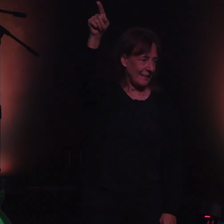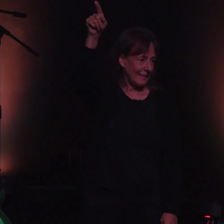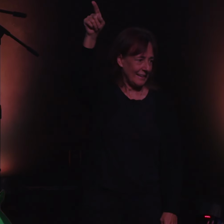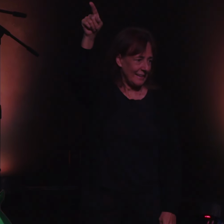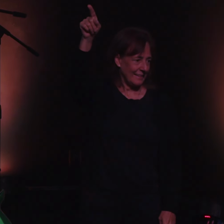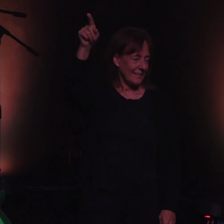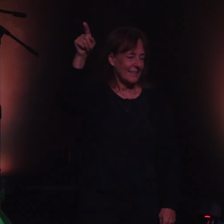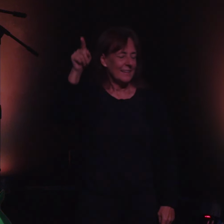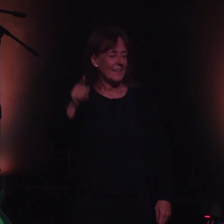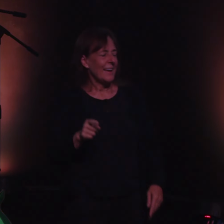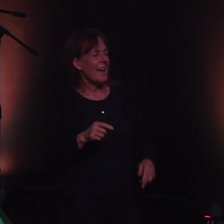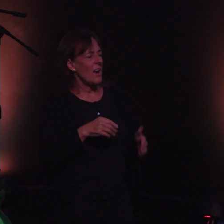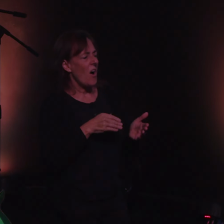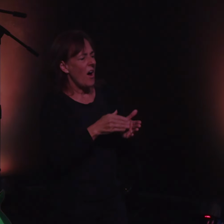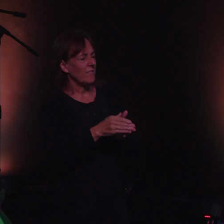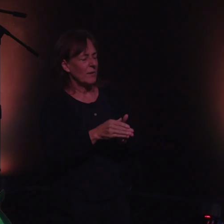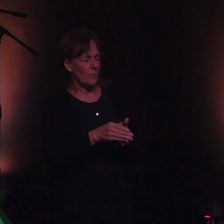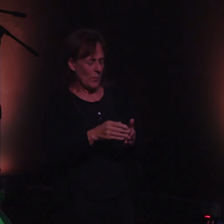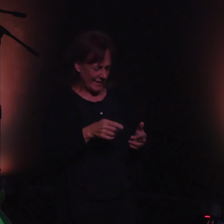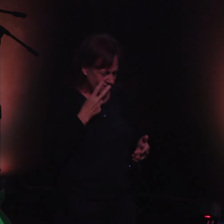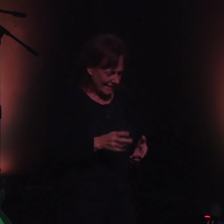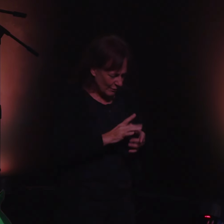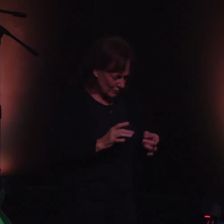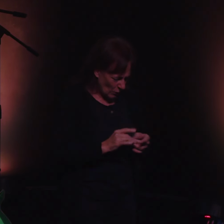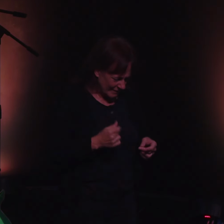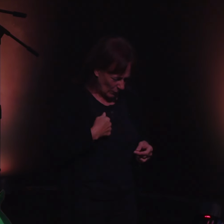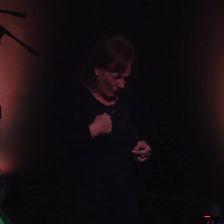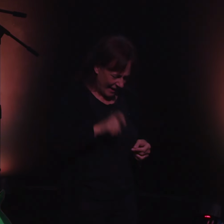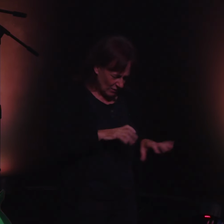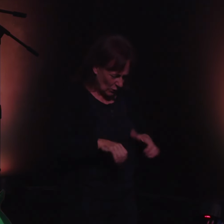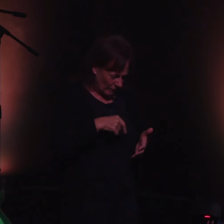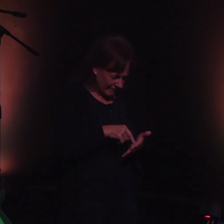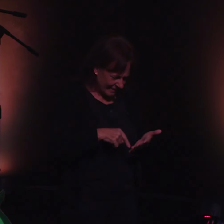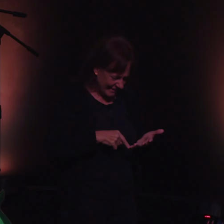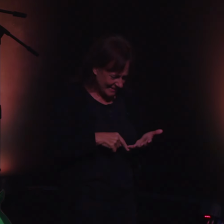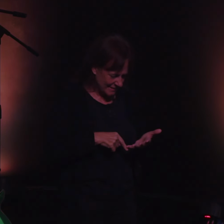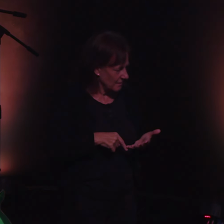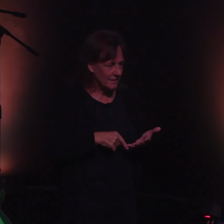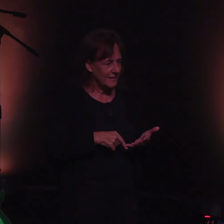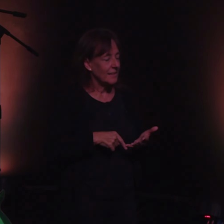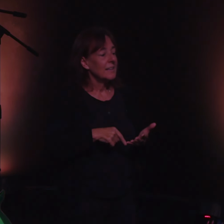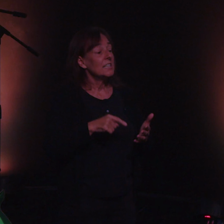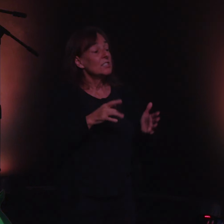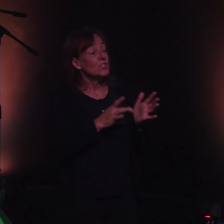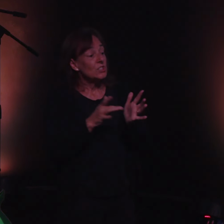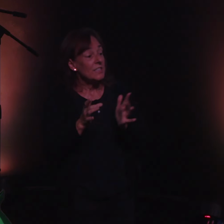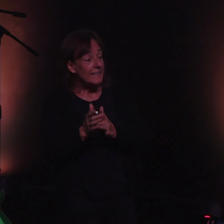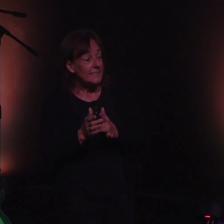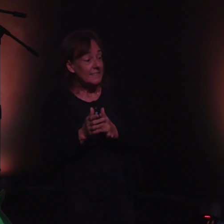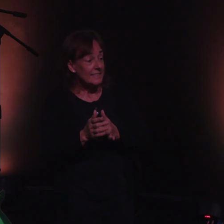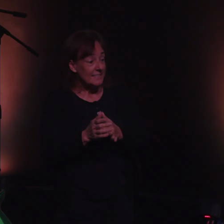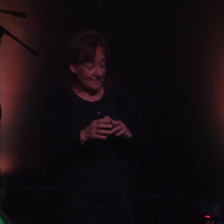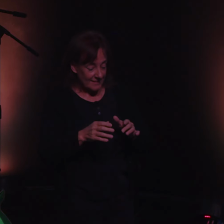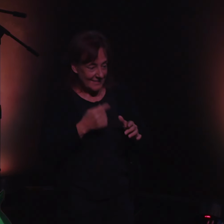And so often we want to plant ourselves into these stories and I need to do this and I need to. No, this is pointing to Jesus.